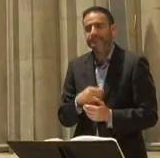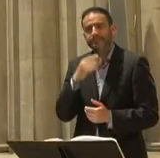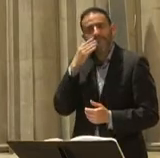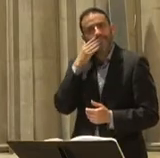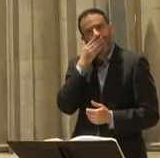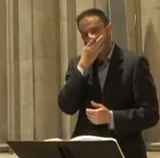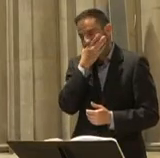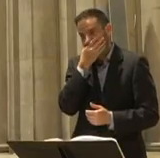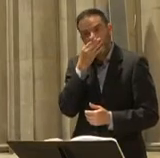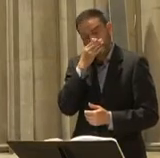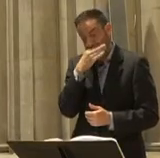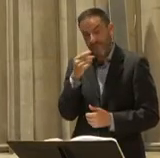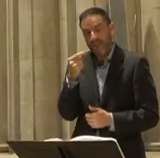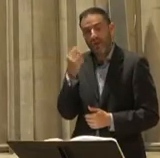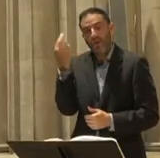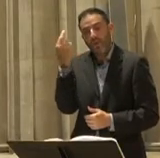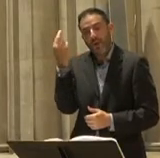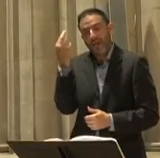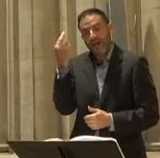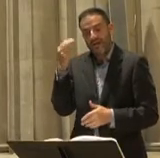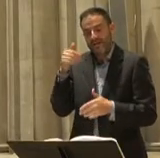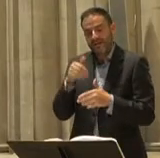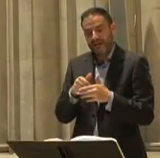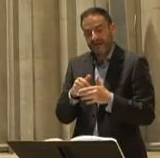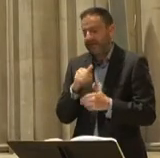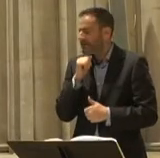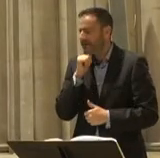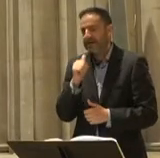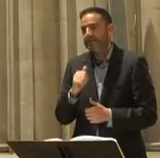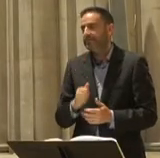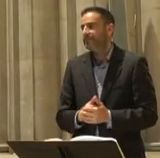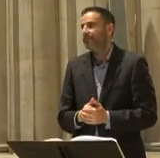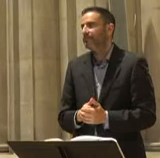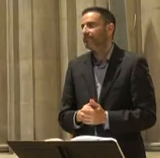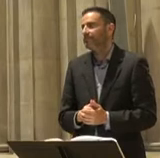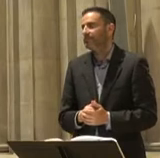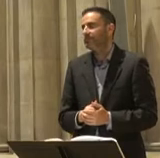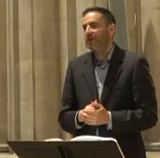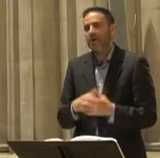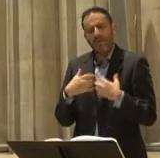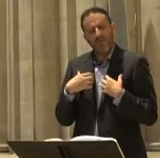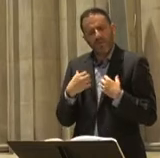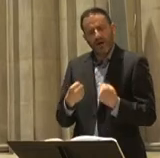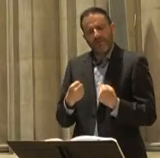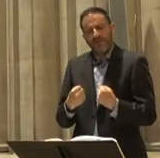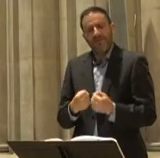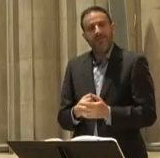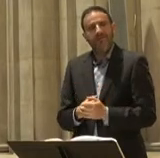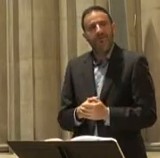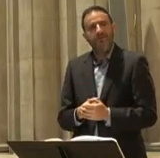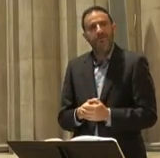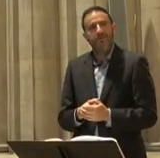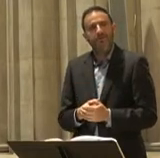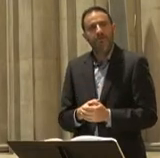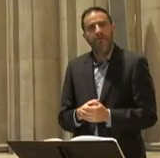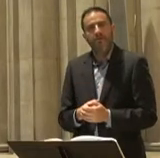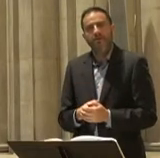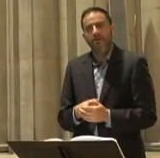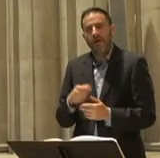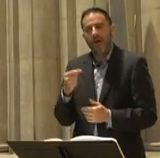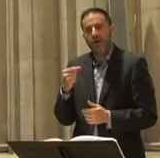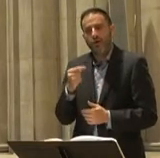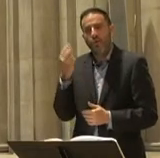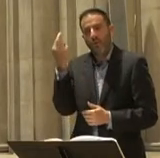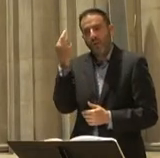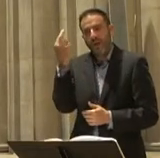And you realize deep inside you that it isn't. Just be brave. And you realize